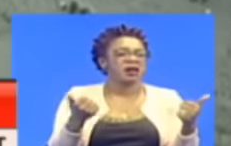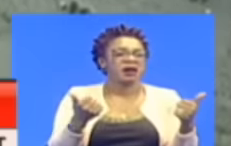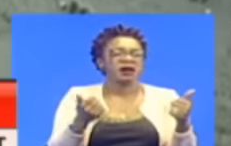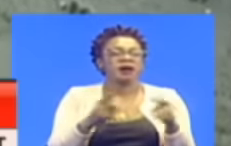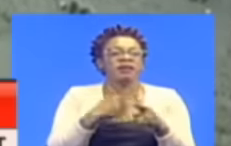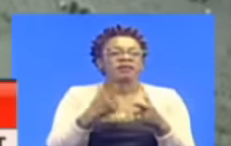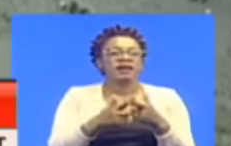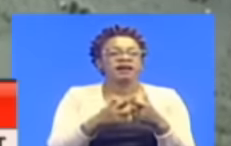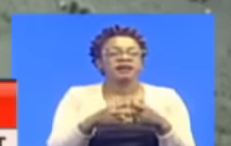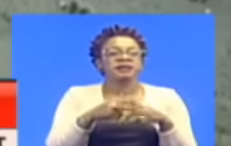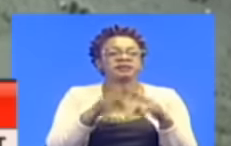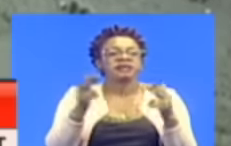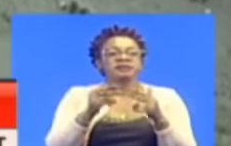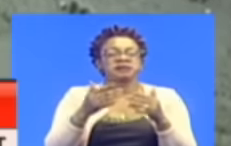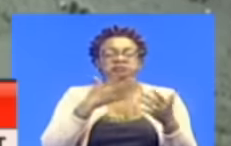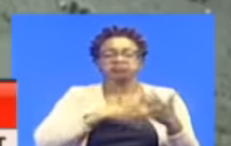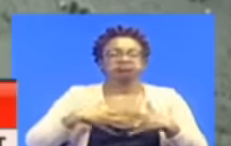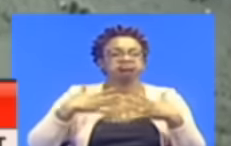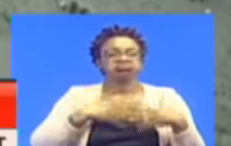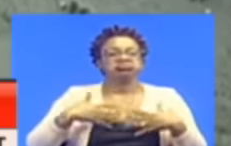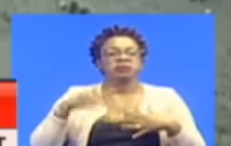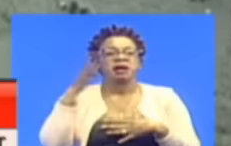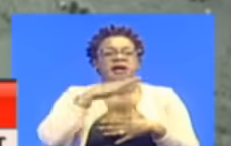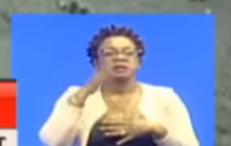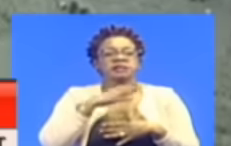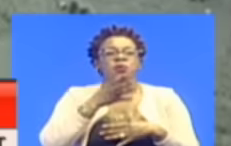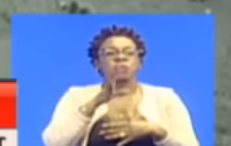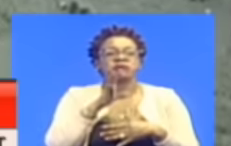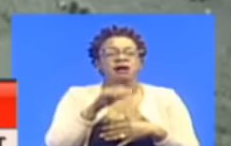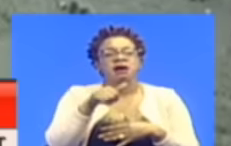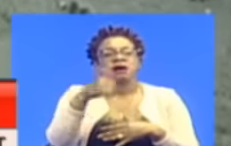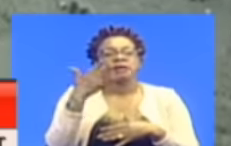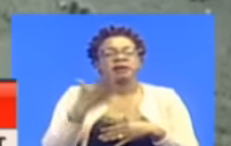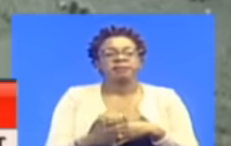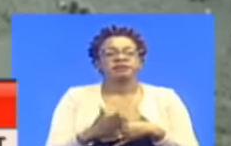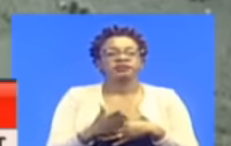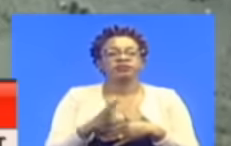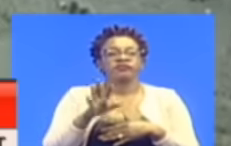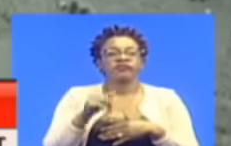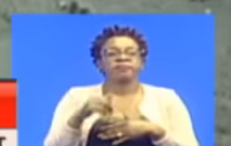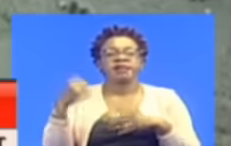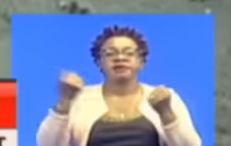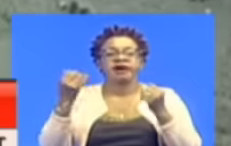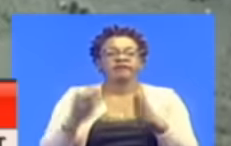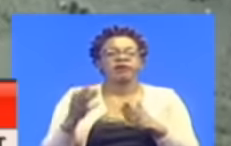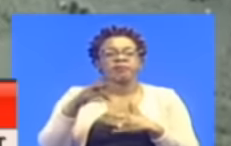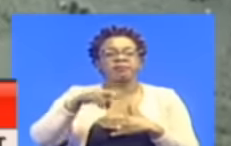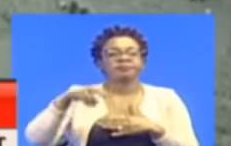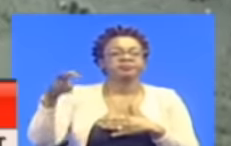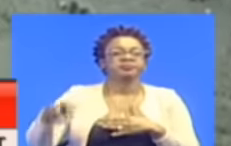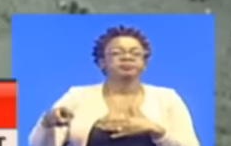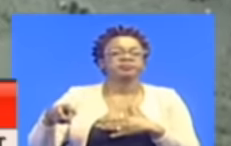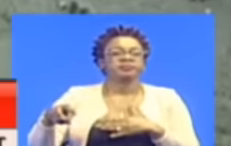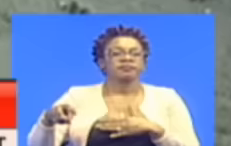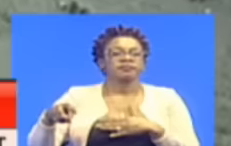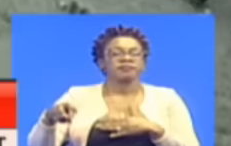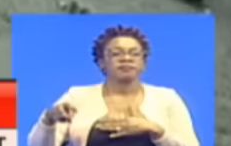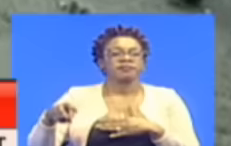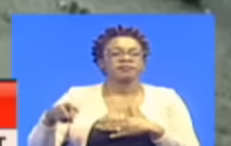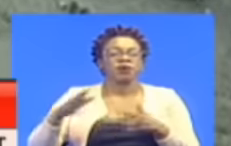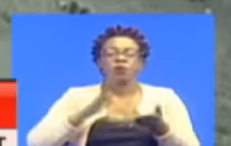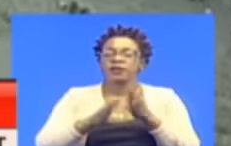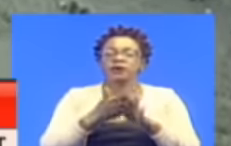washing his body with dirty water nearby. Another person then appears from the driver's side, shirtless as well, and